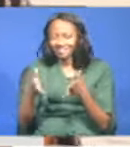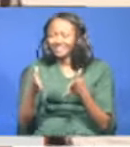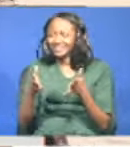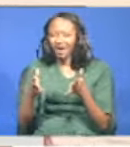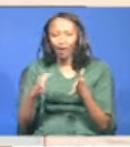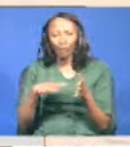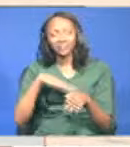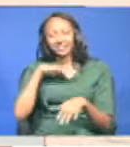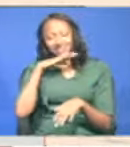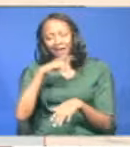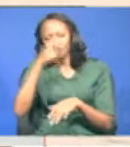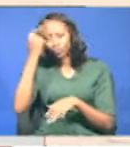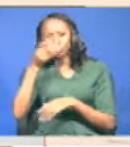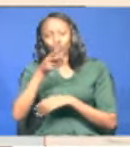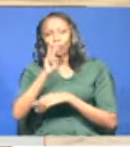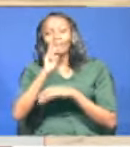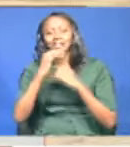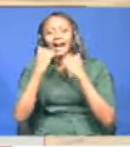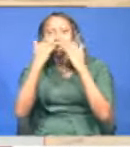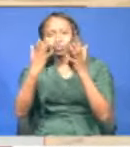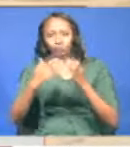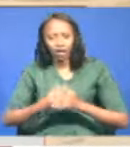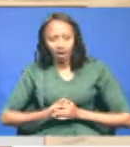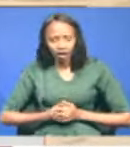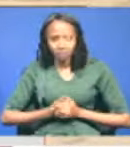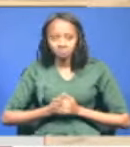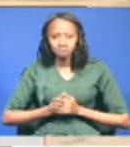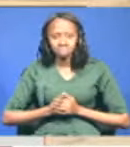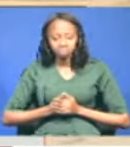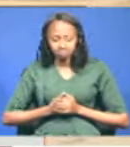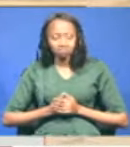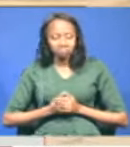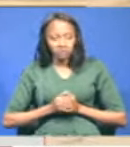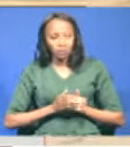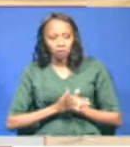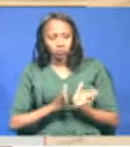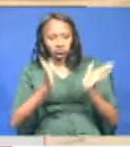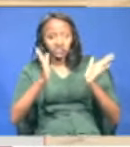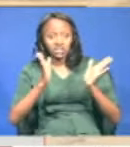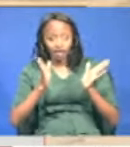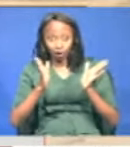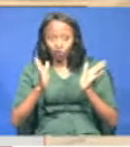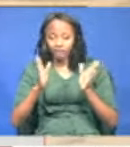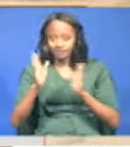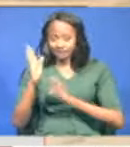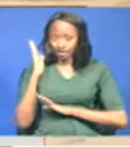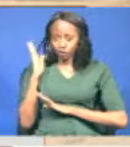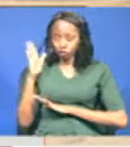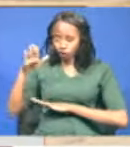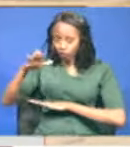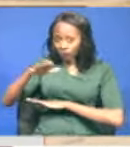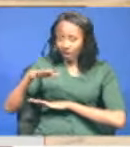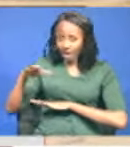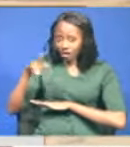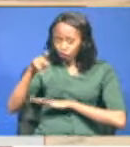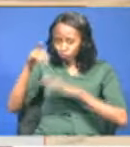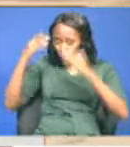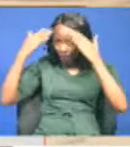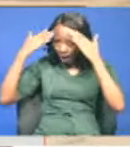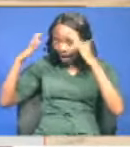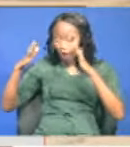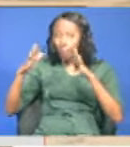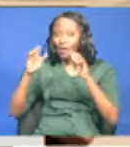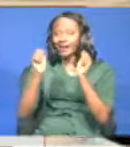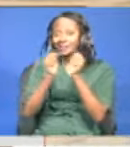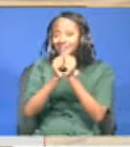kukunya hakuna hapa. Because of the general security of this area, you may be aware 10 kilometers from